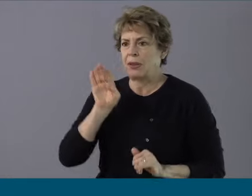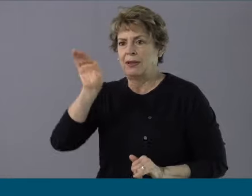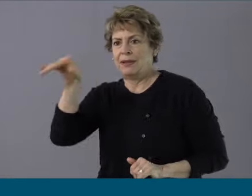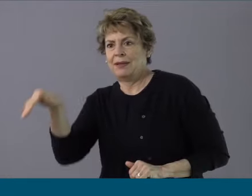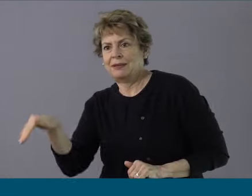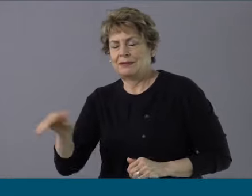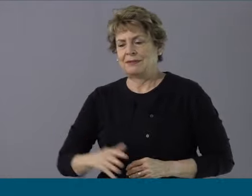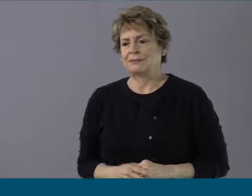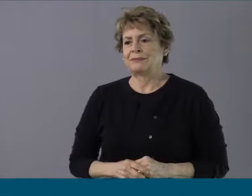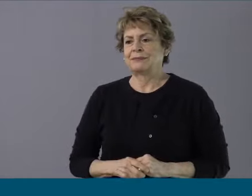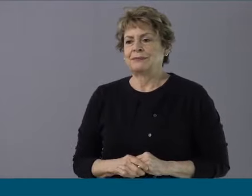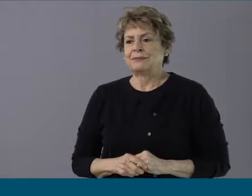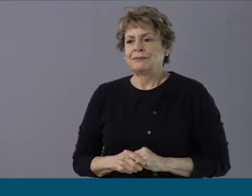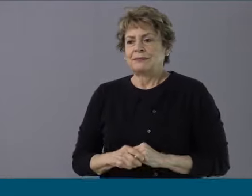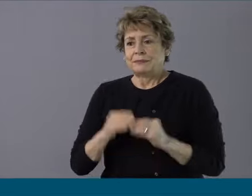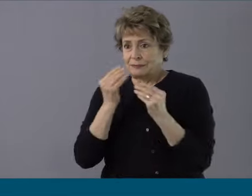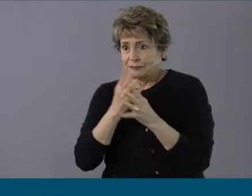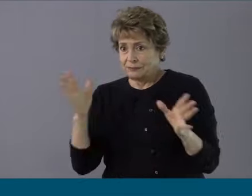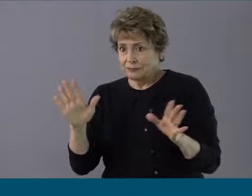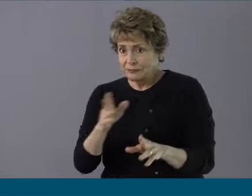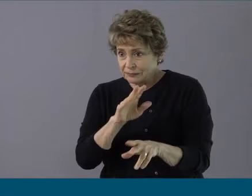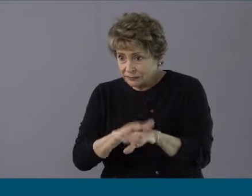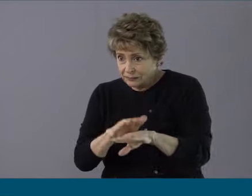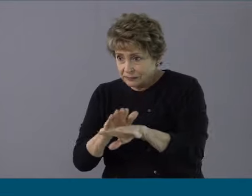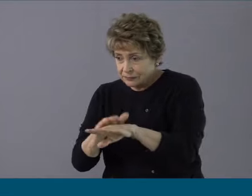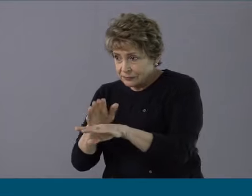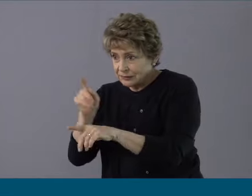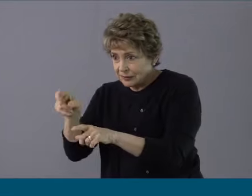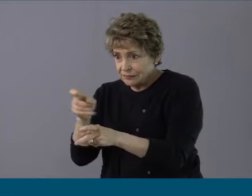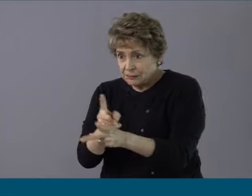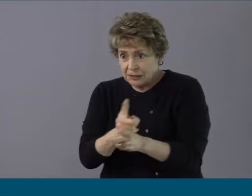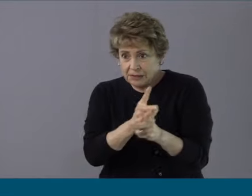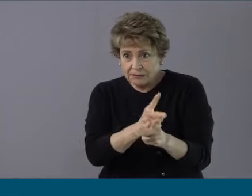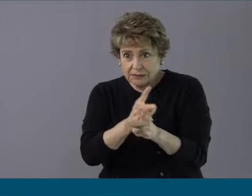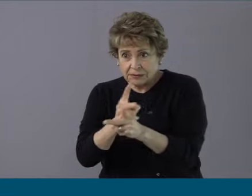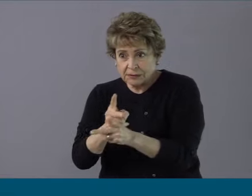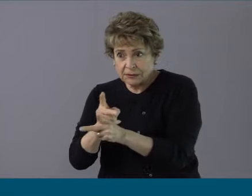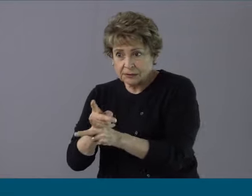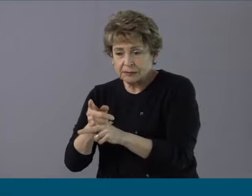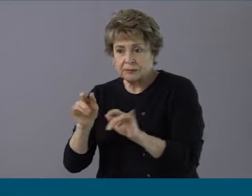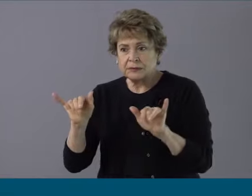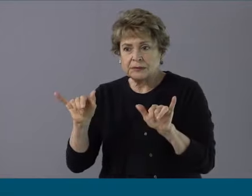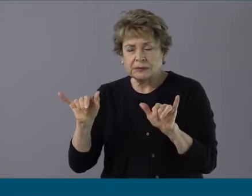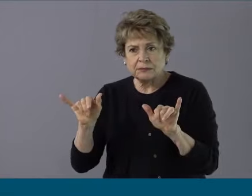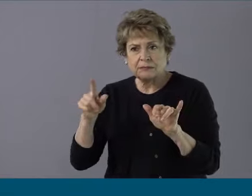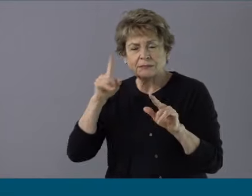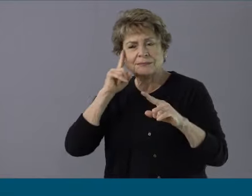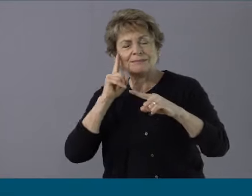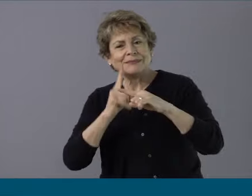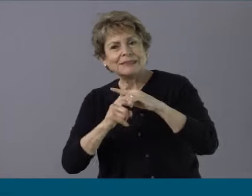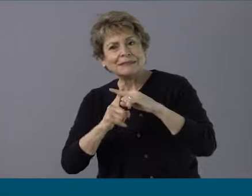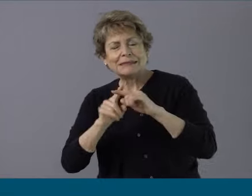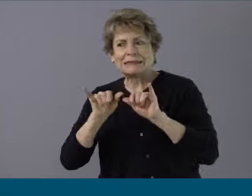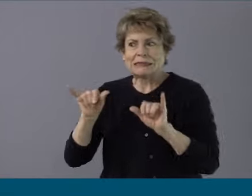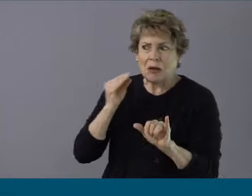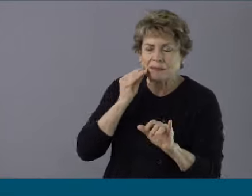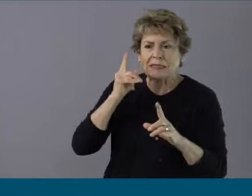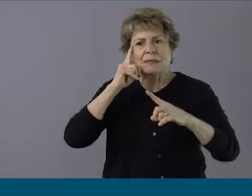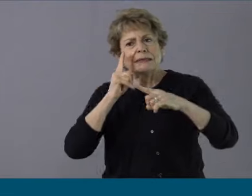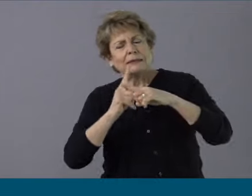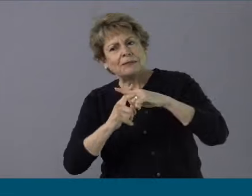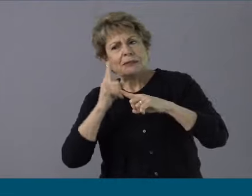have some hope and optimism for what is possible in the very near future in the state of